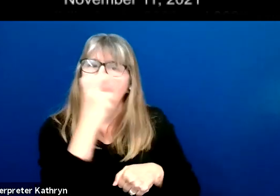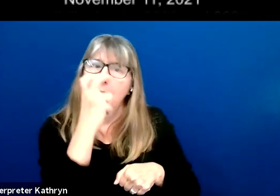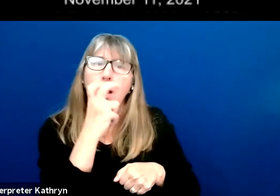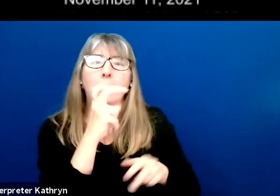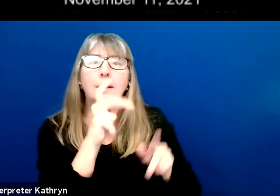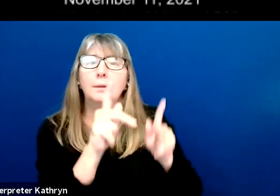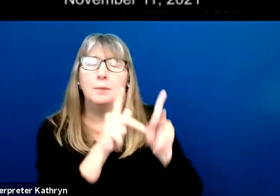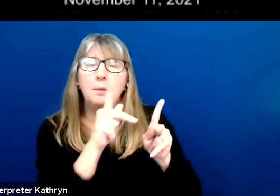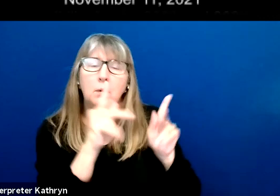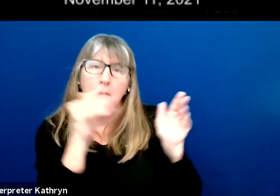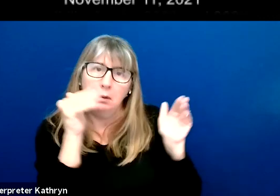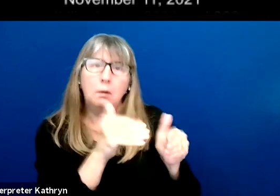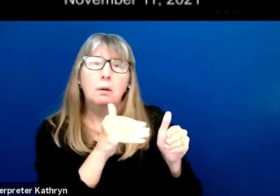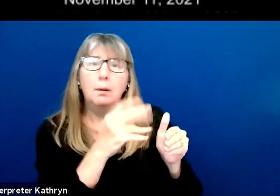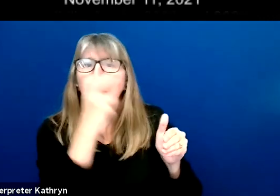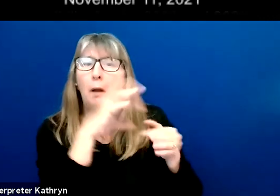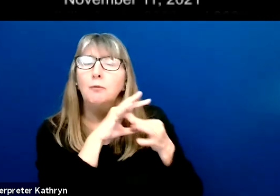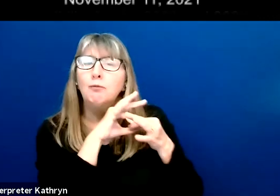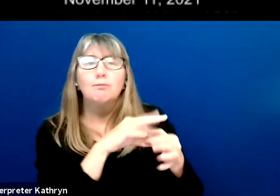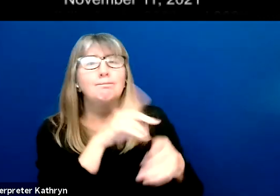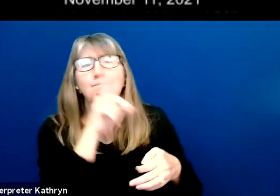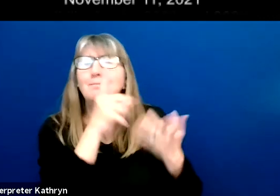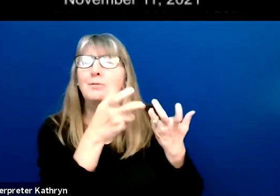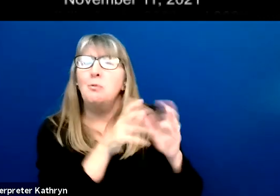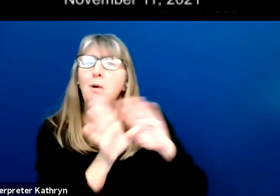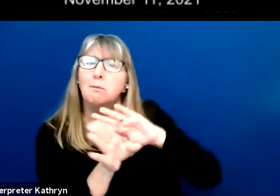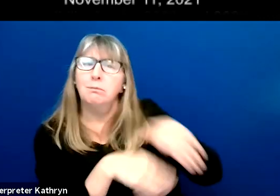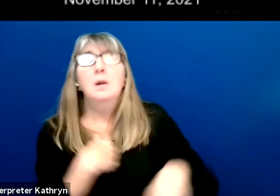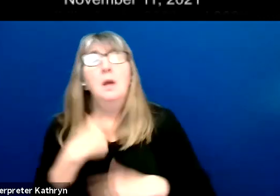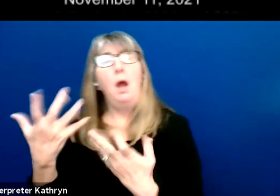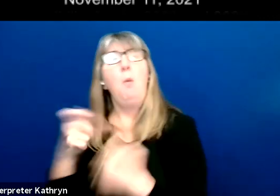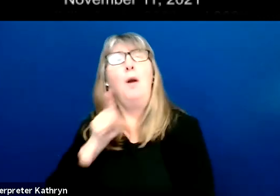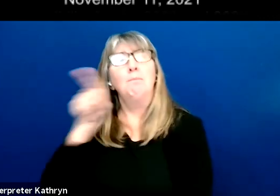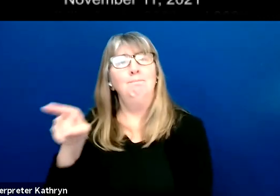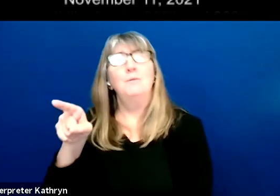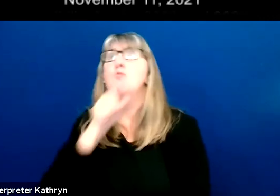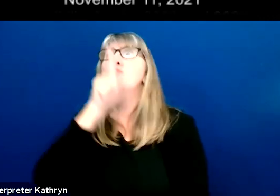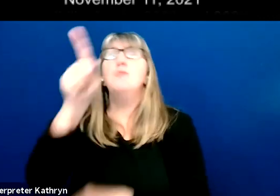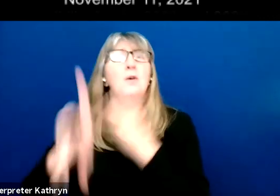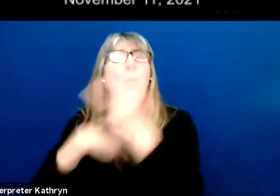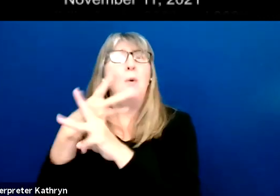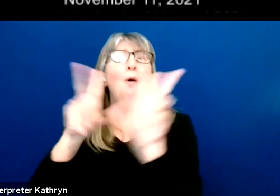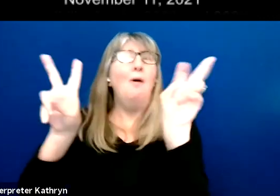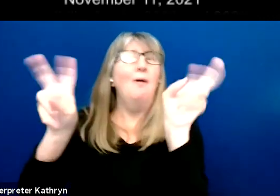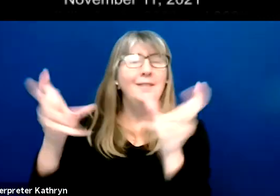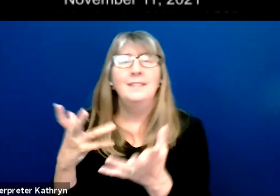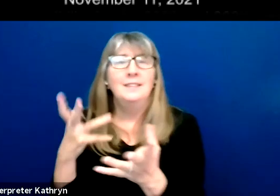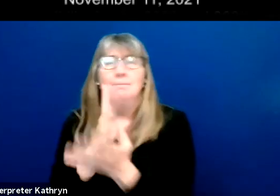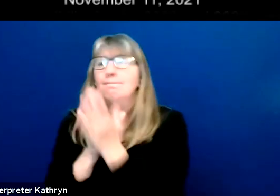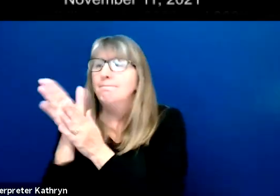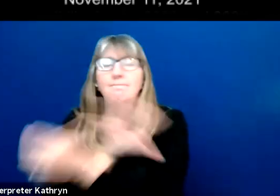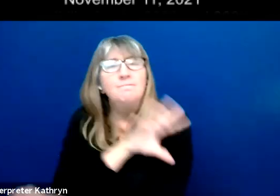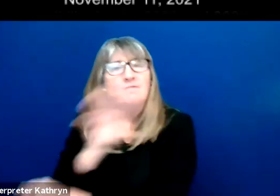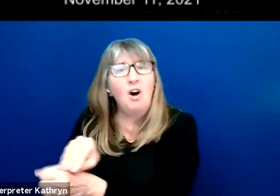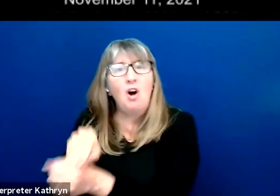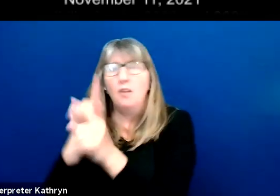something blind. I wanted to be out there in the quote unquote real world, participating in real